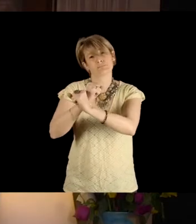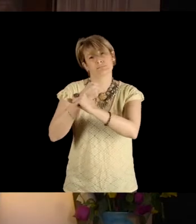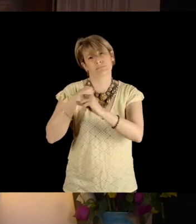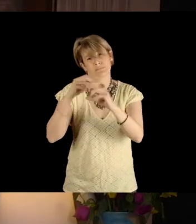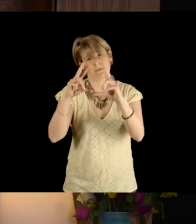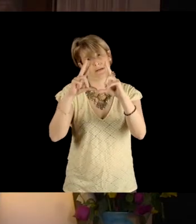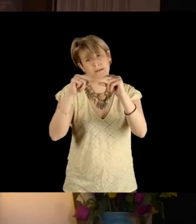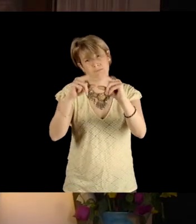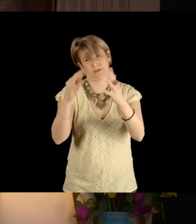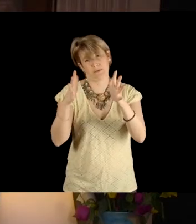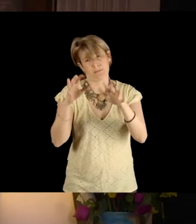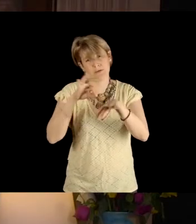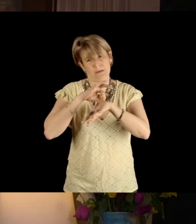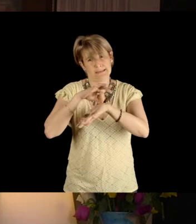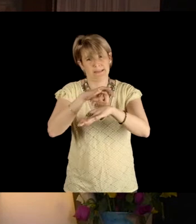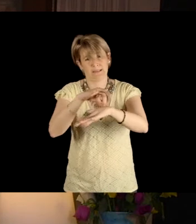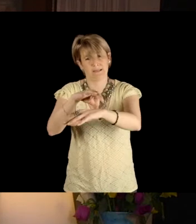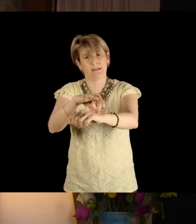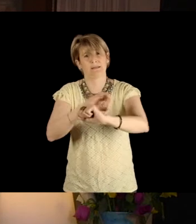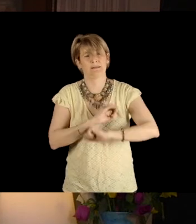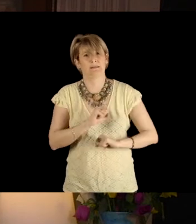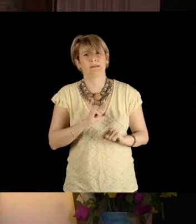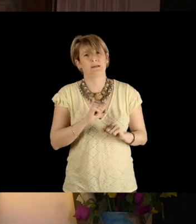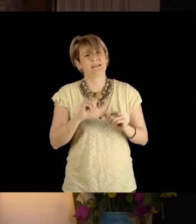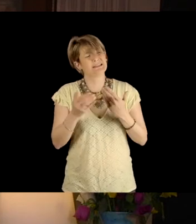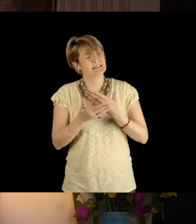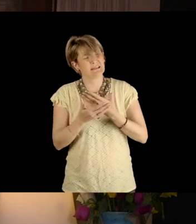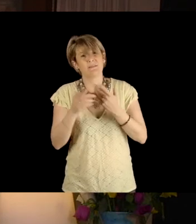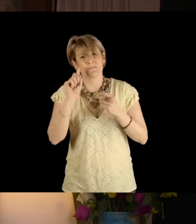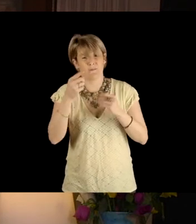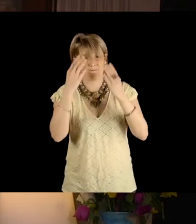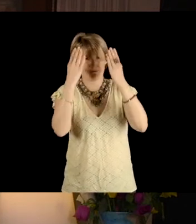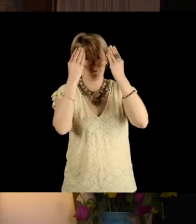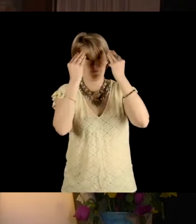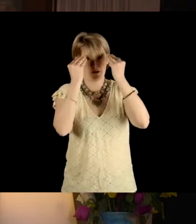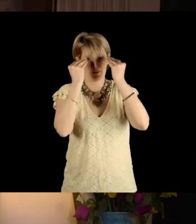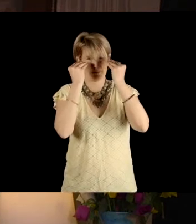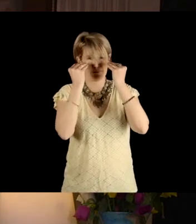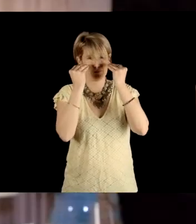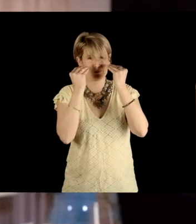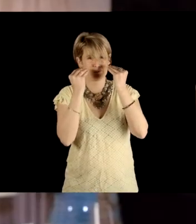just to give you a quick learning on how to meditate, just simply close your eyes